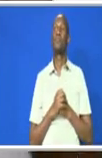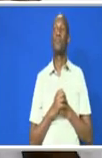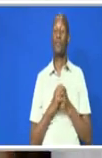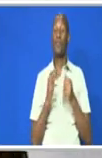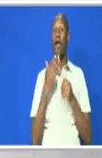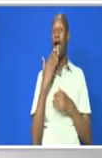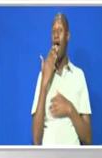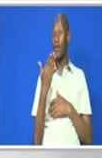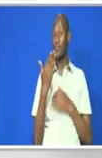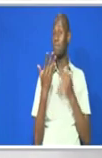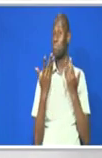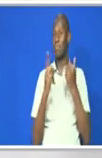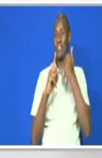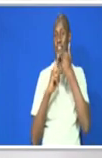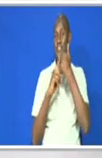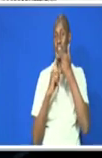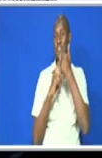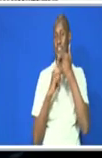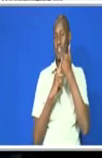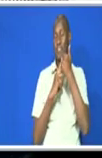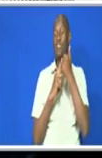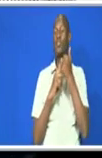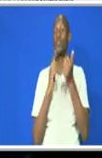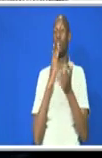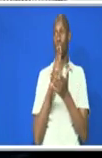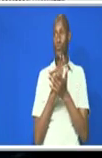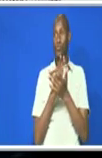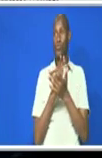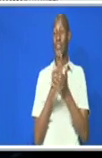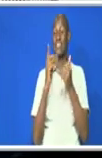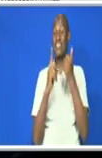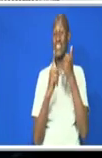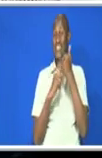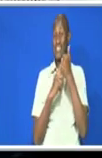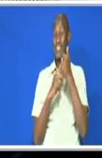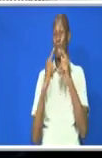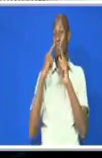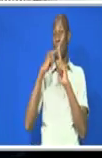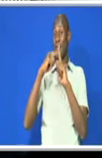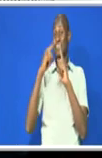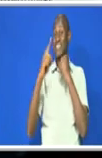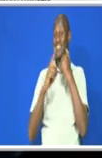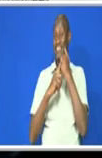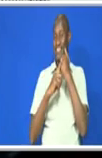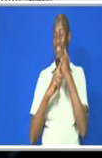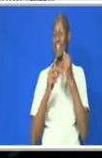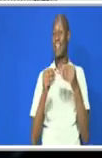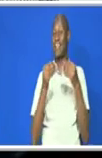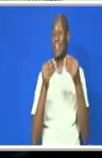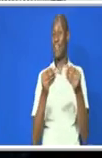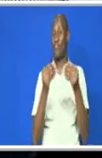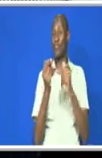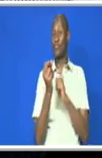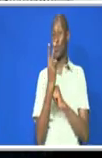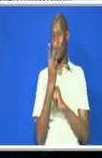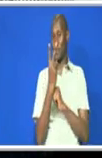Our answer is 6. And it is true because 6 plus 6 gives us